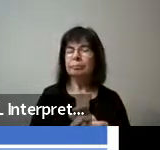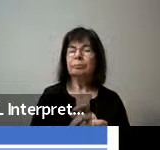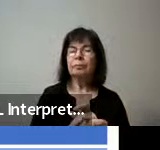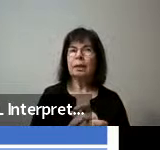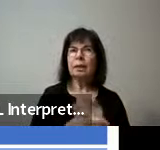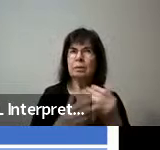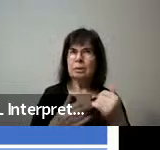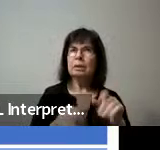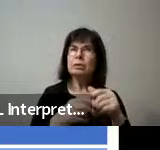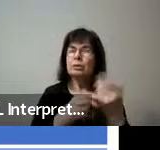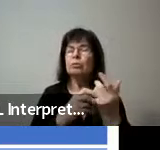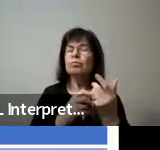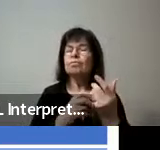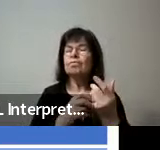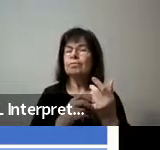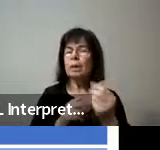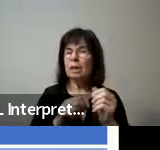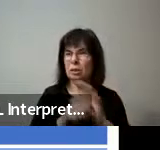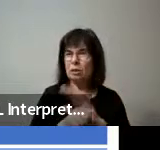that.